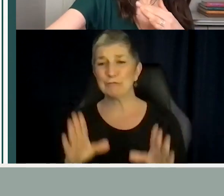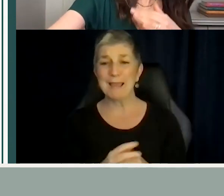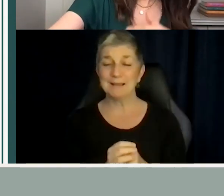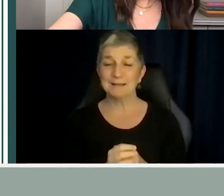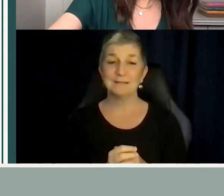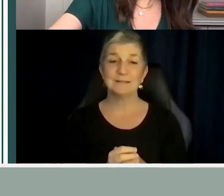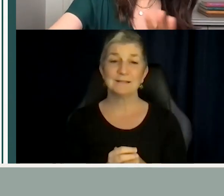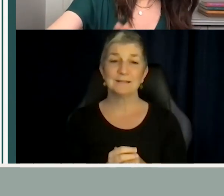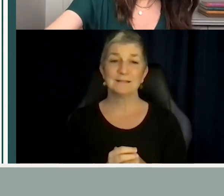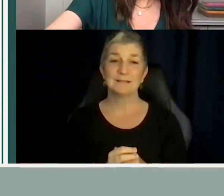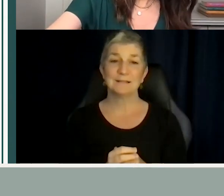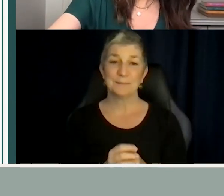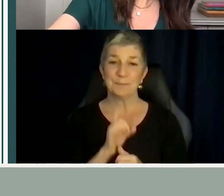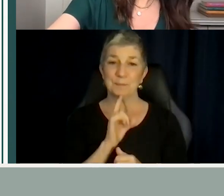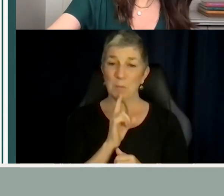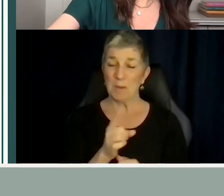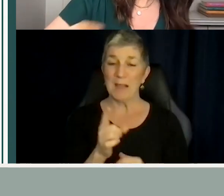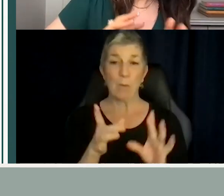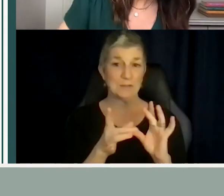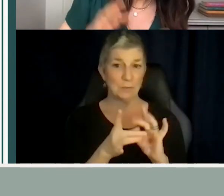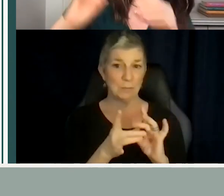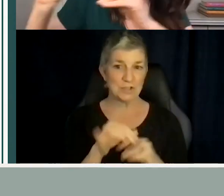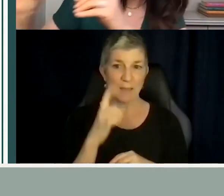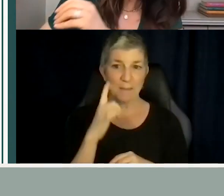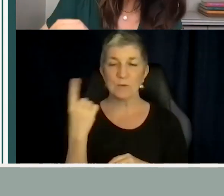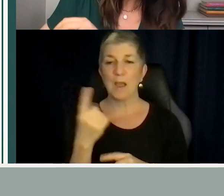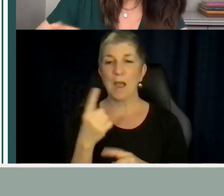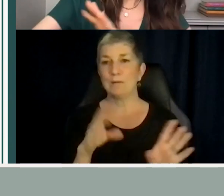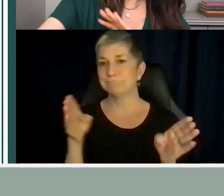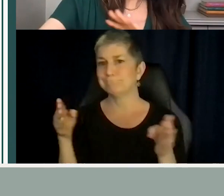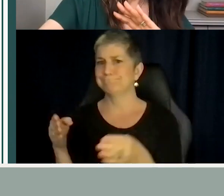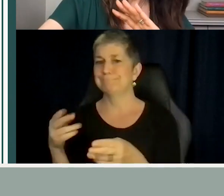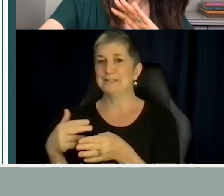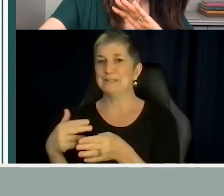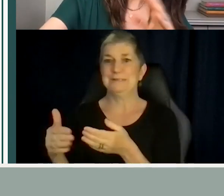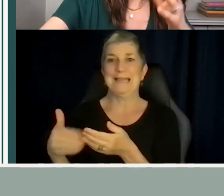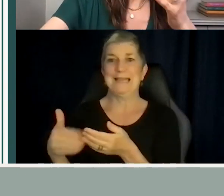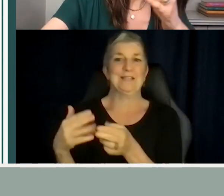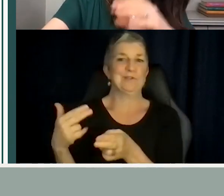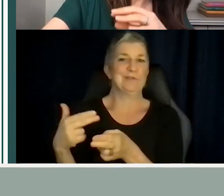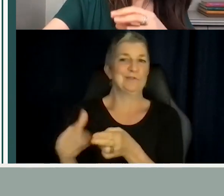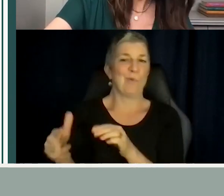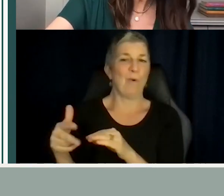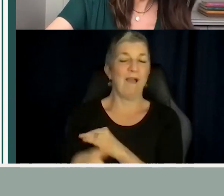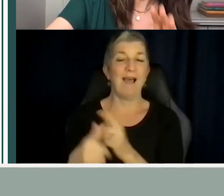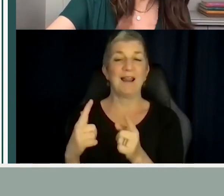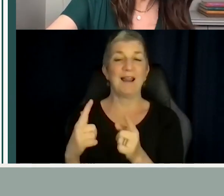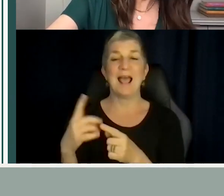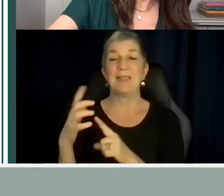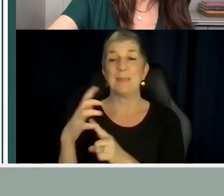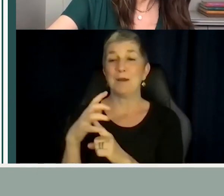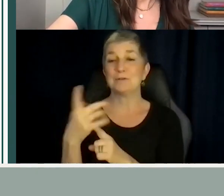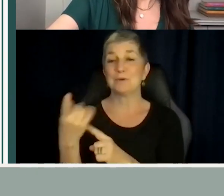So I really want to mention that because we always go for that little shortcut, and the mushroom powder that